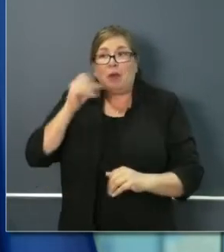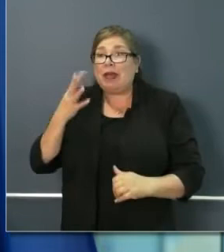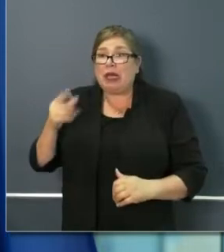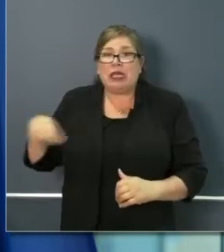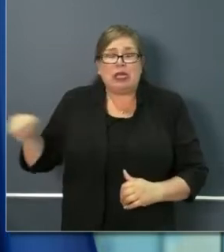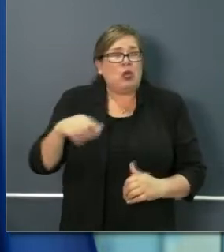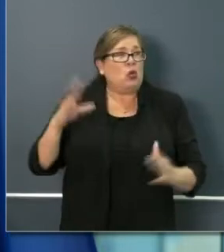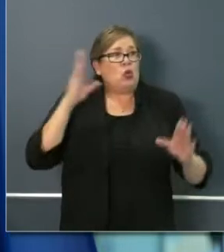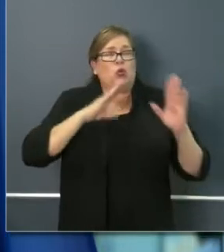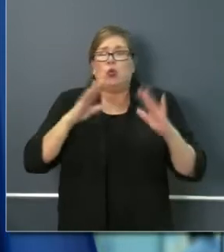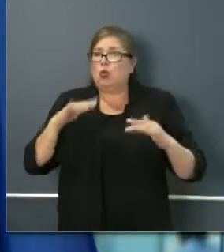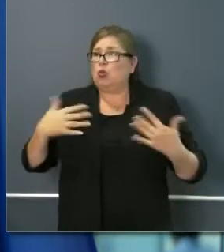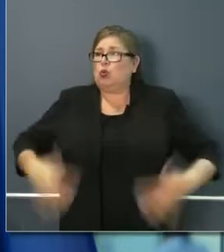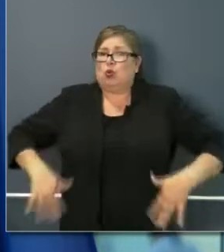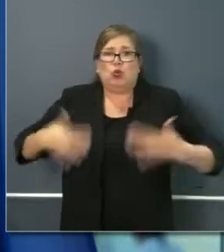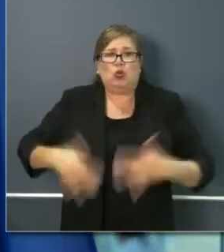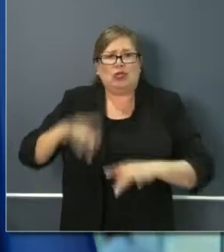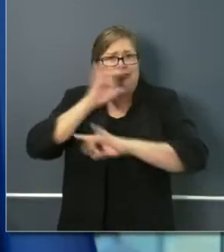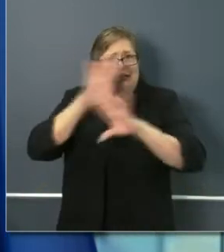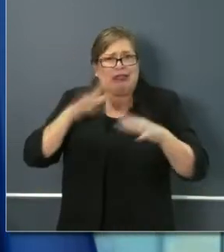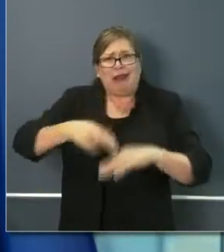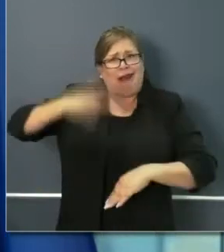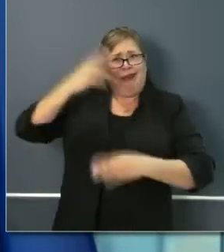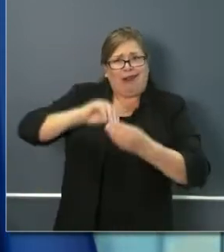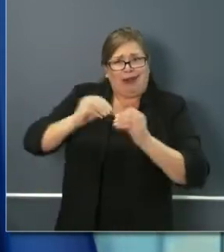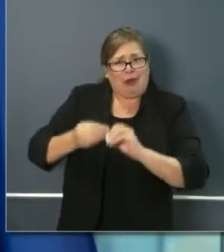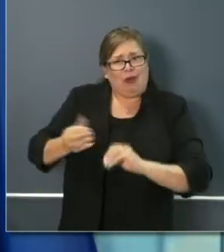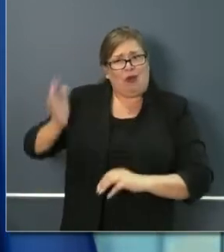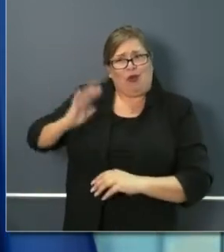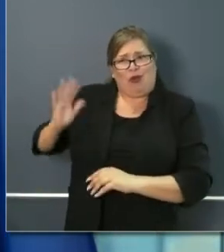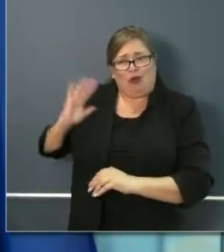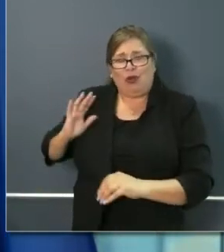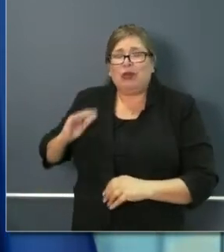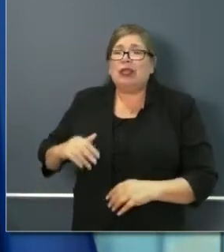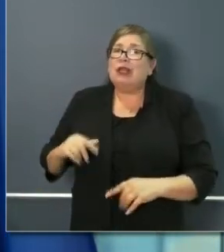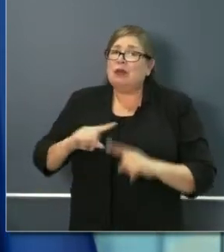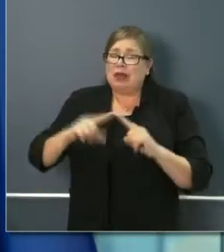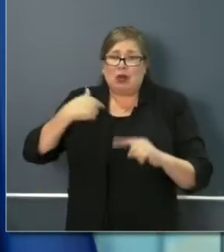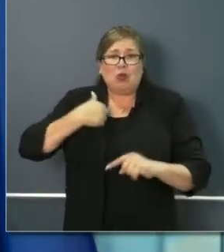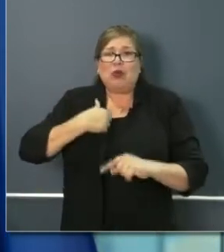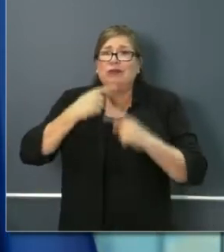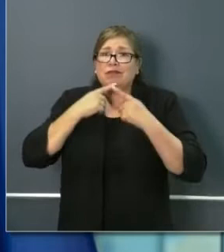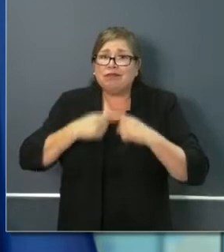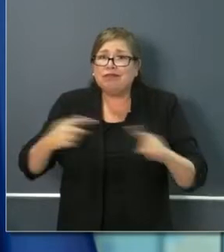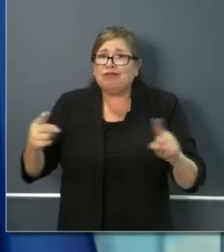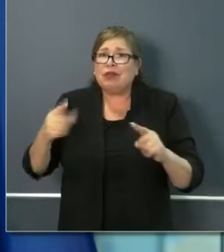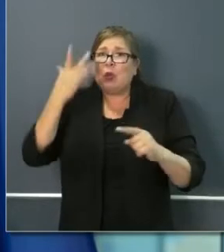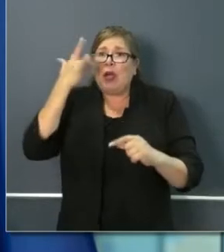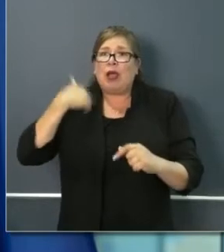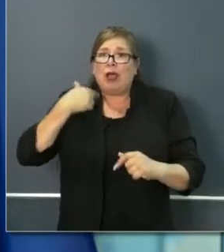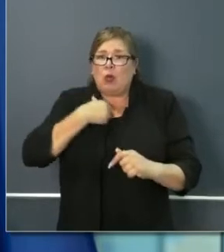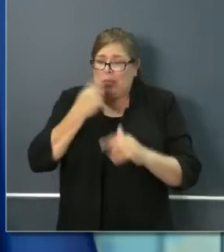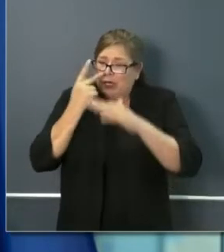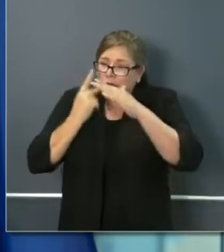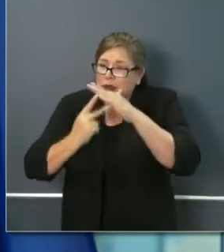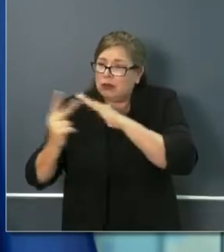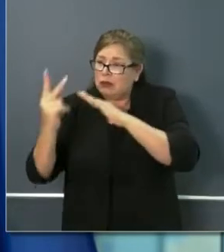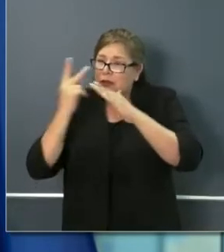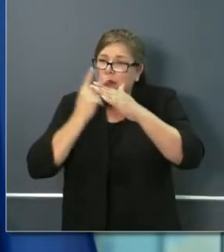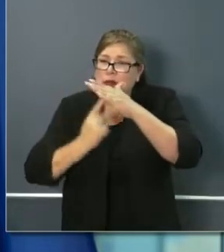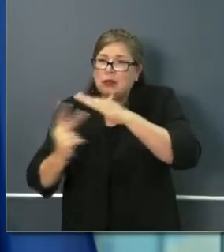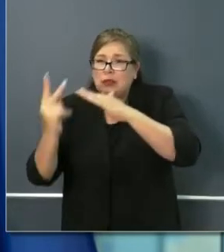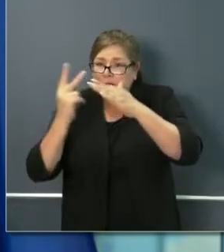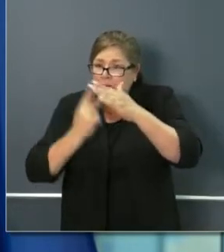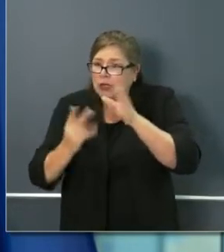time that we had early on, before we even socialized publicly, began our modeling protocols using